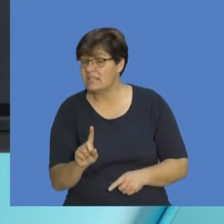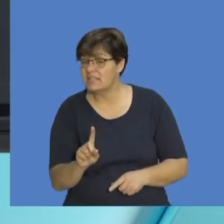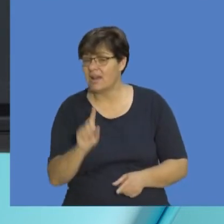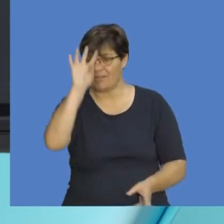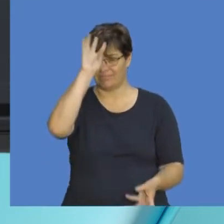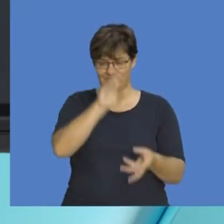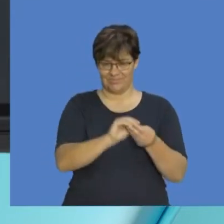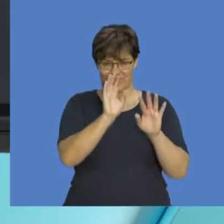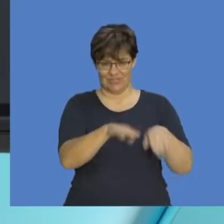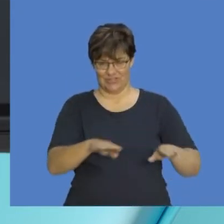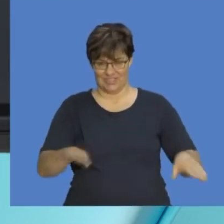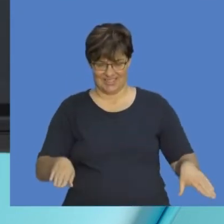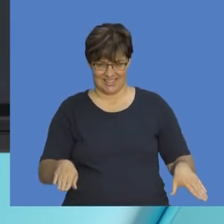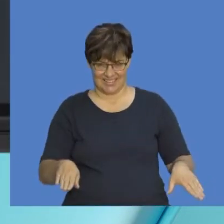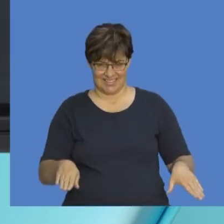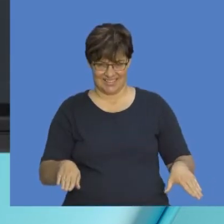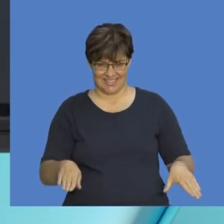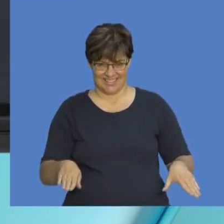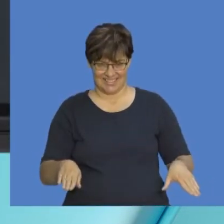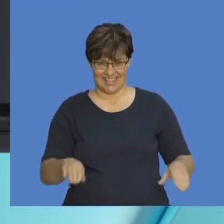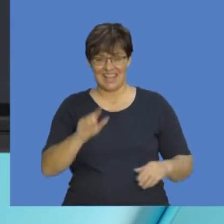of the total,